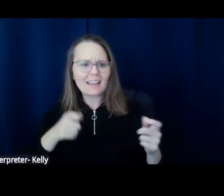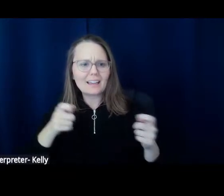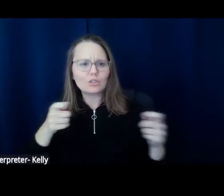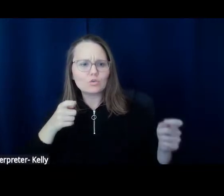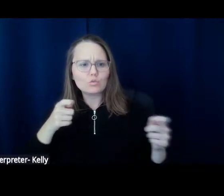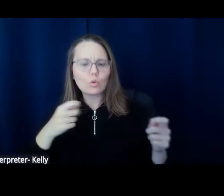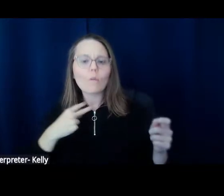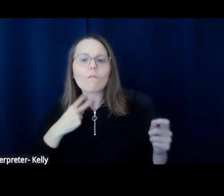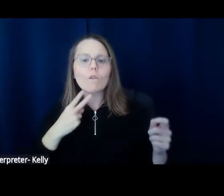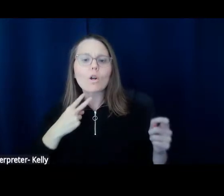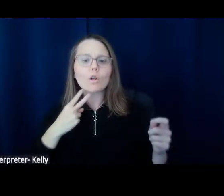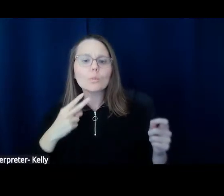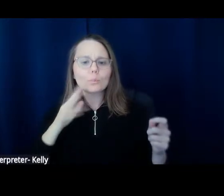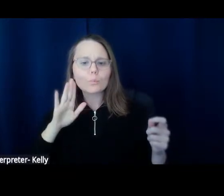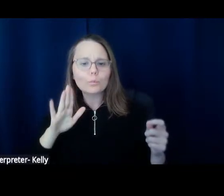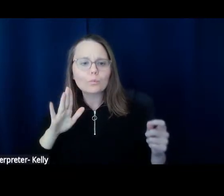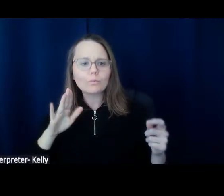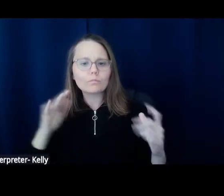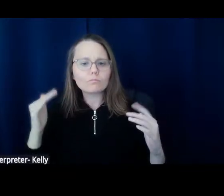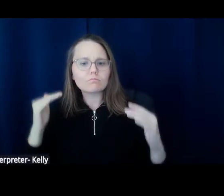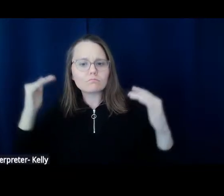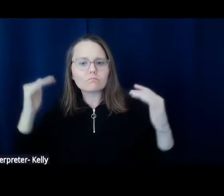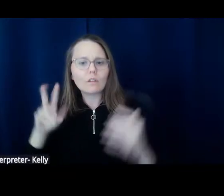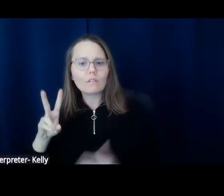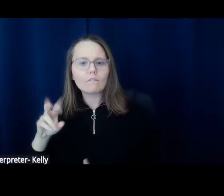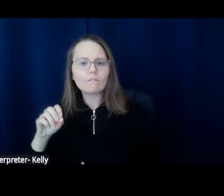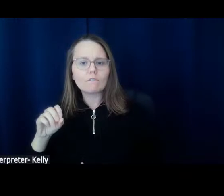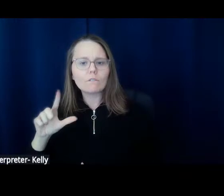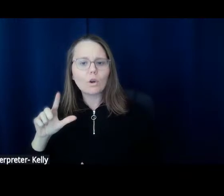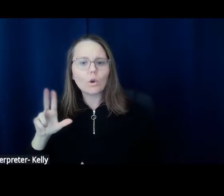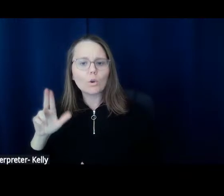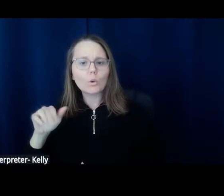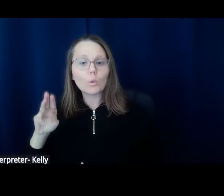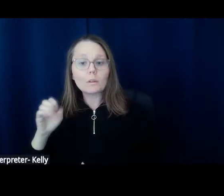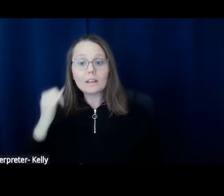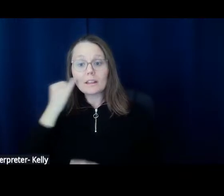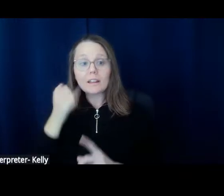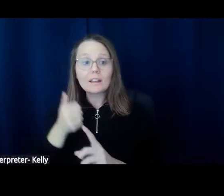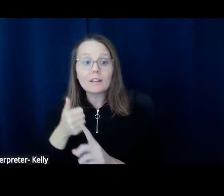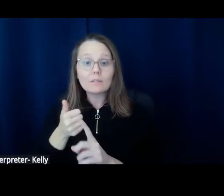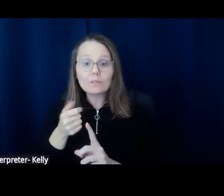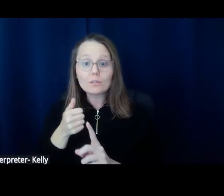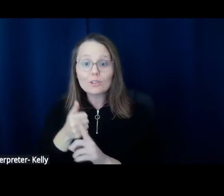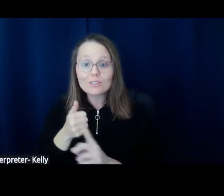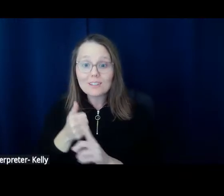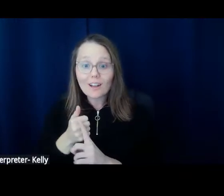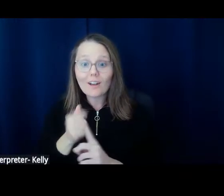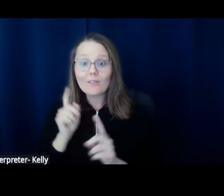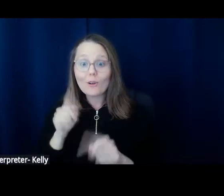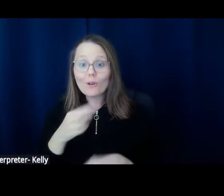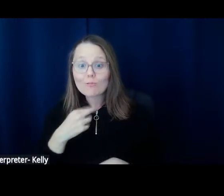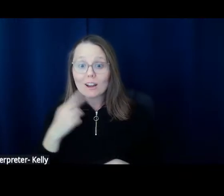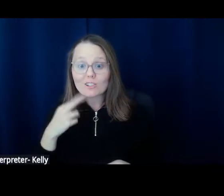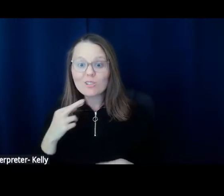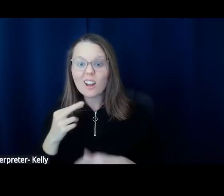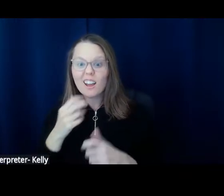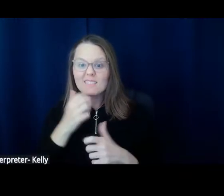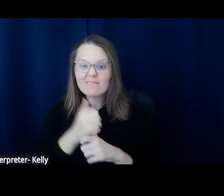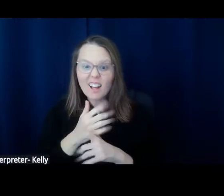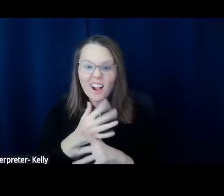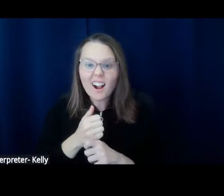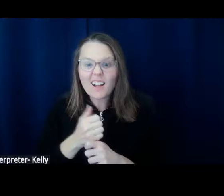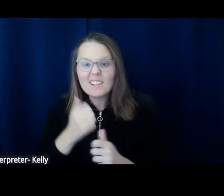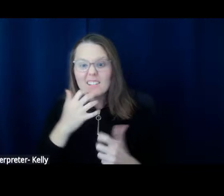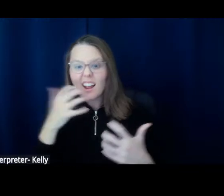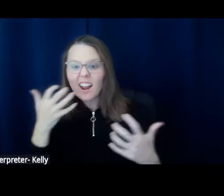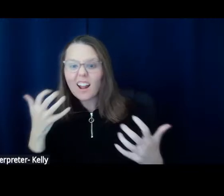voice. And when you are at a shop or at a restaurant and your husband starts yelling at you, people think that we have a very